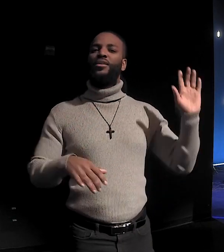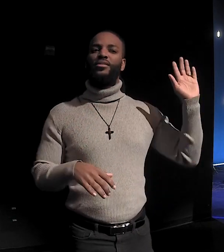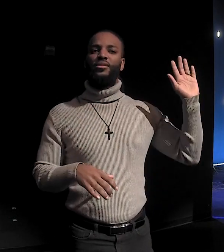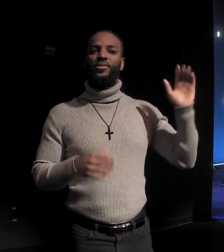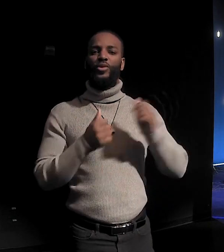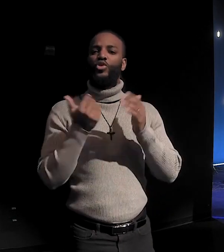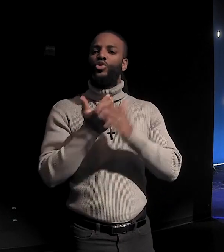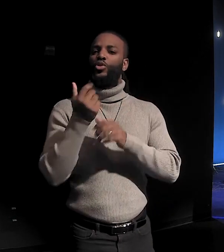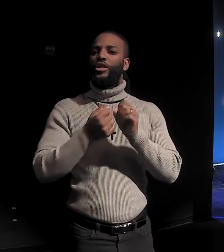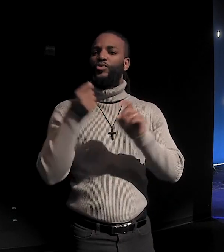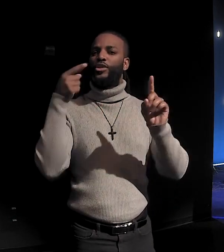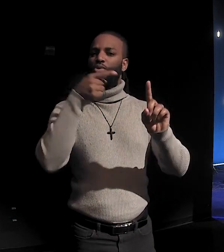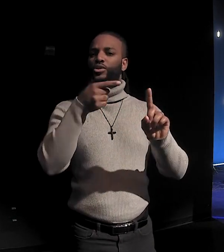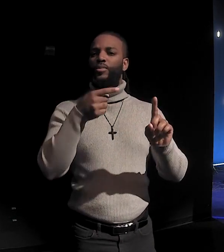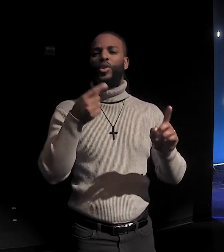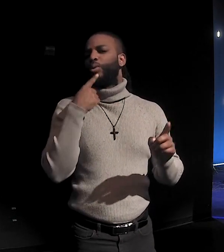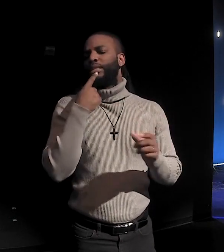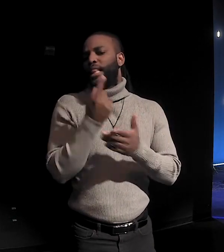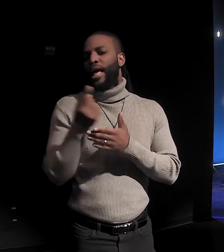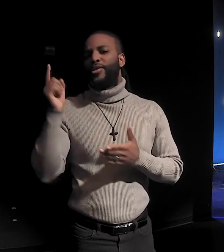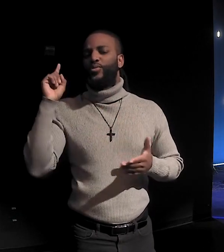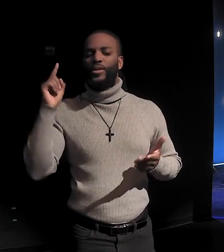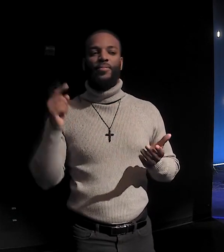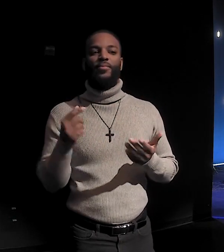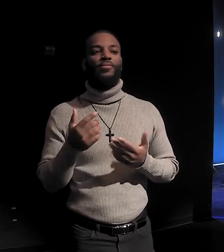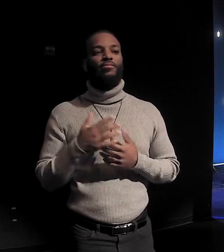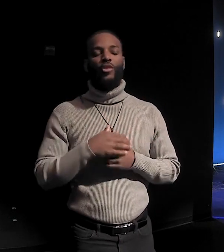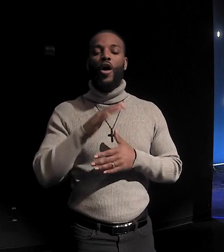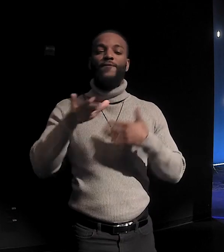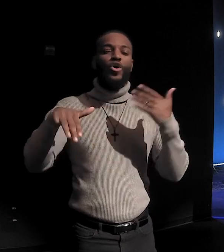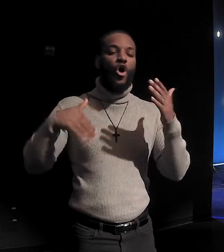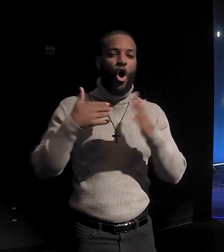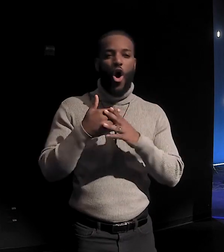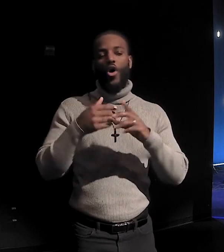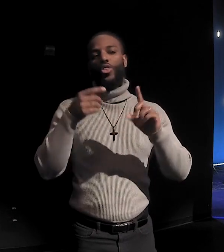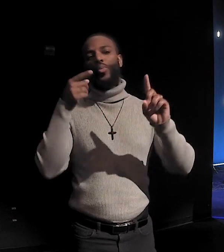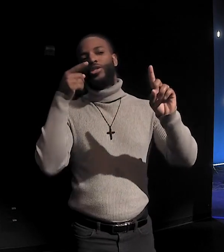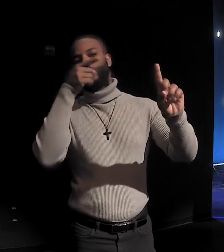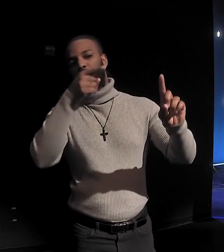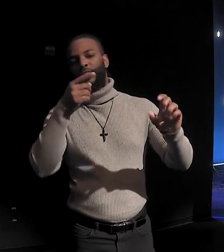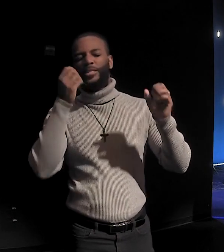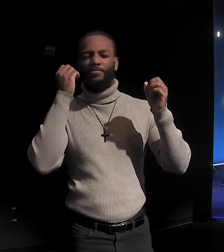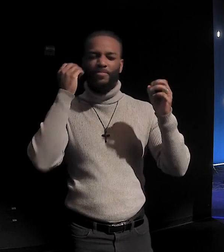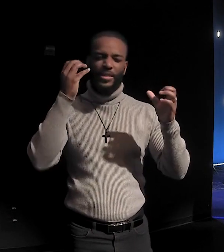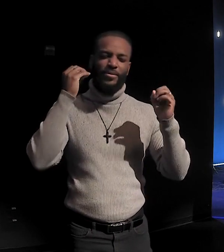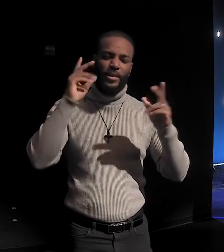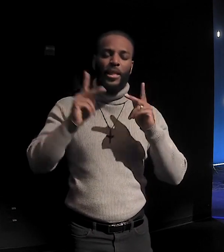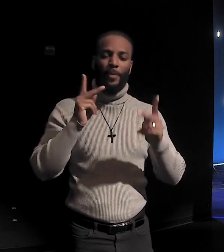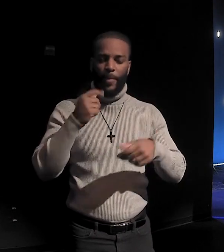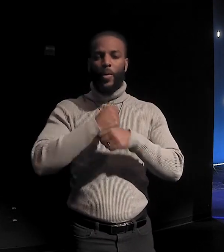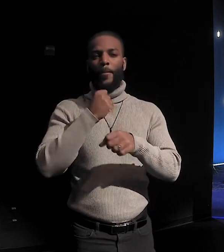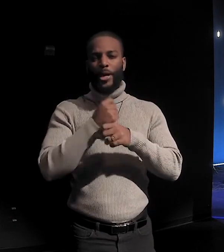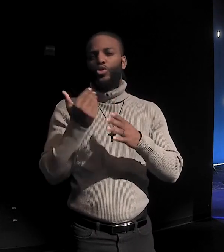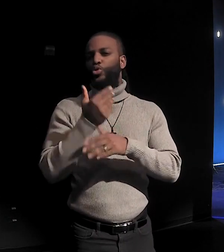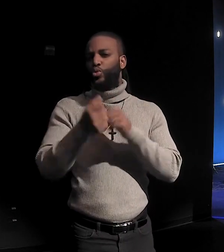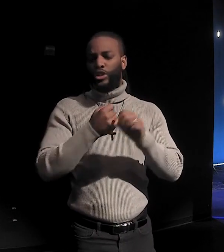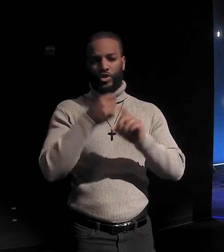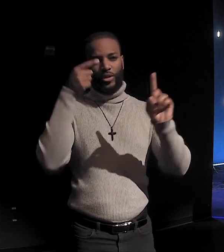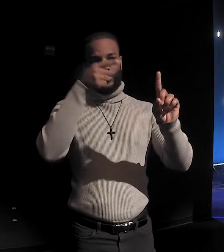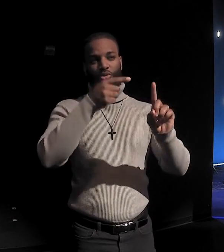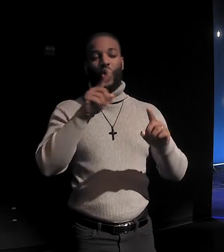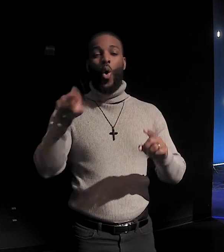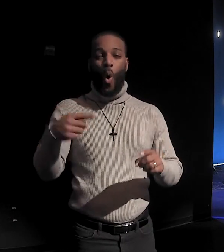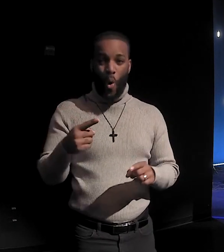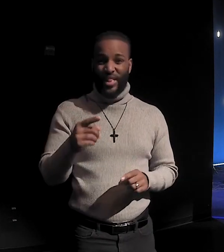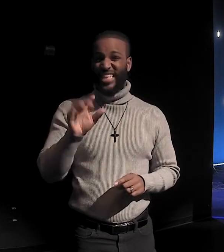resolutions? Like what did we say last week? Of all the resolutions made, millions upon millions of people make resolutions, and only